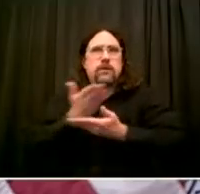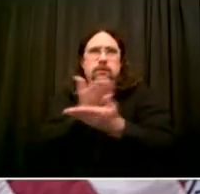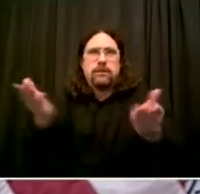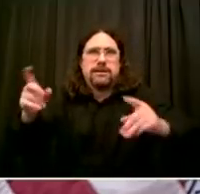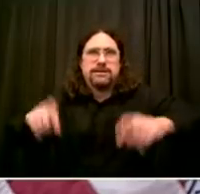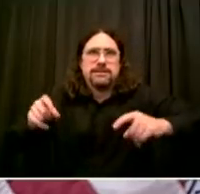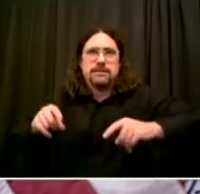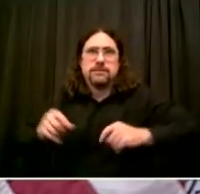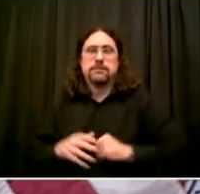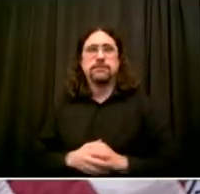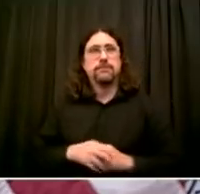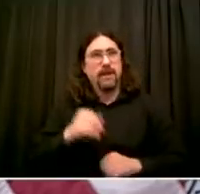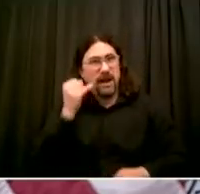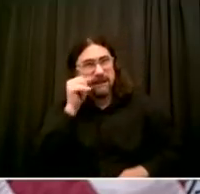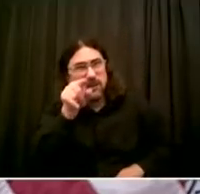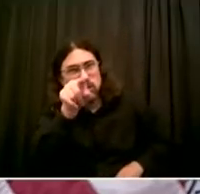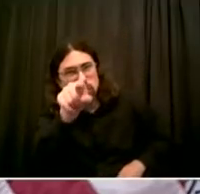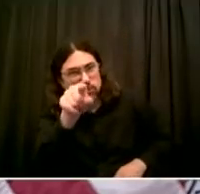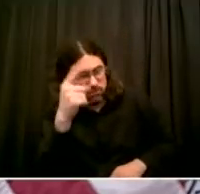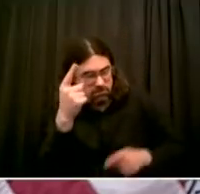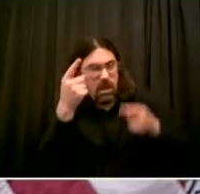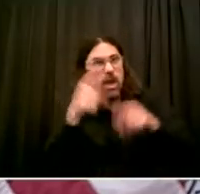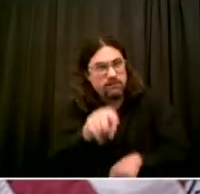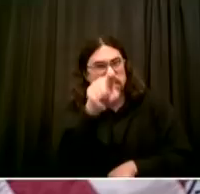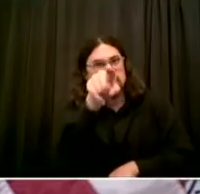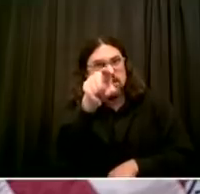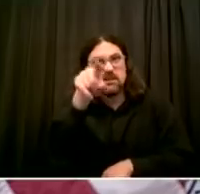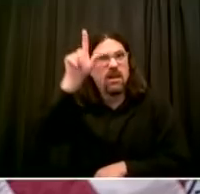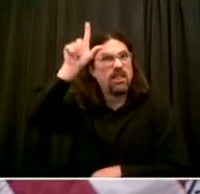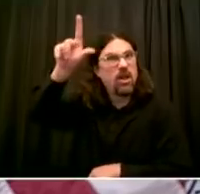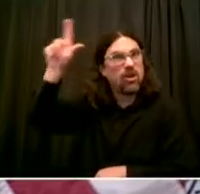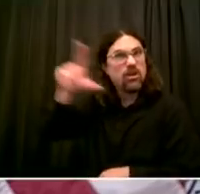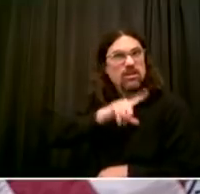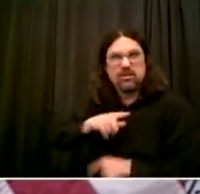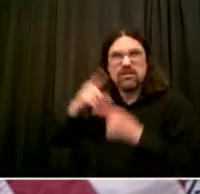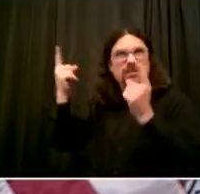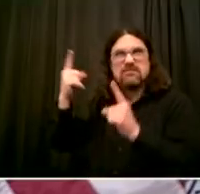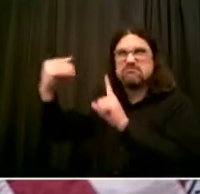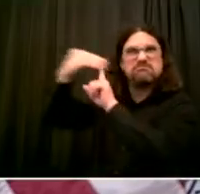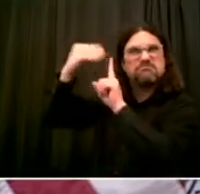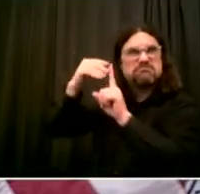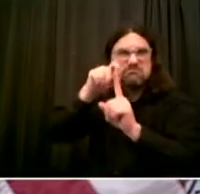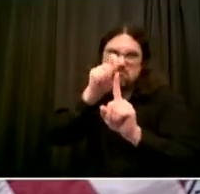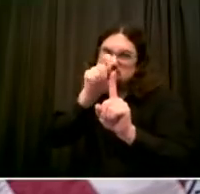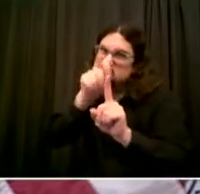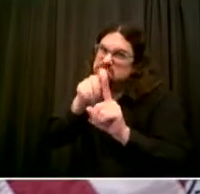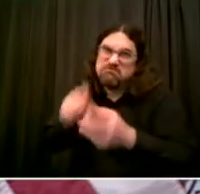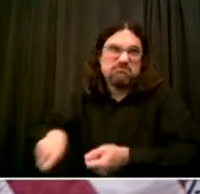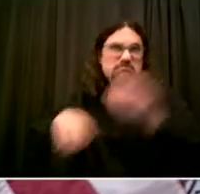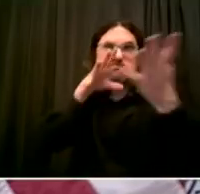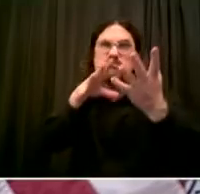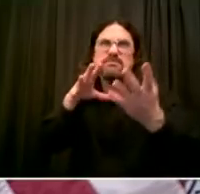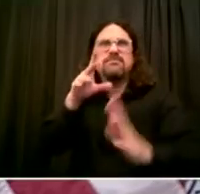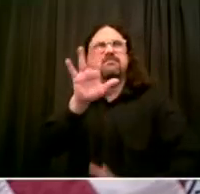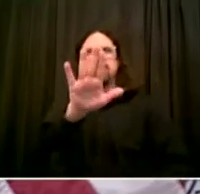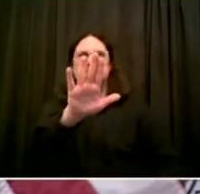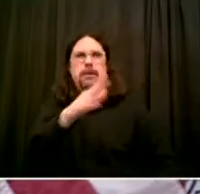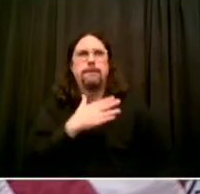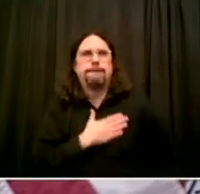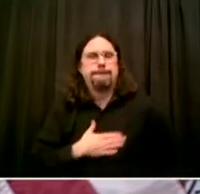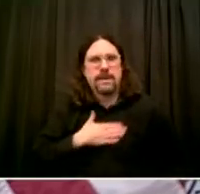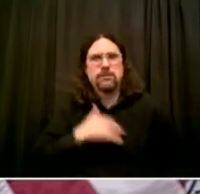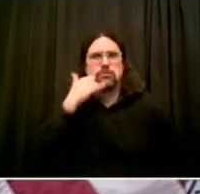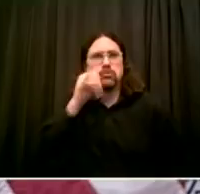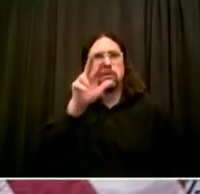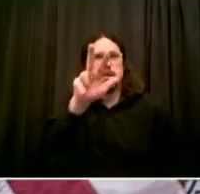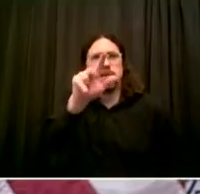of this crisis. So we will use every tool we have to support individual tenants to stop evictions. All city agencies know they should